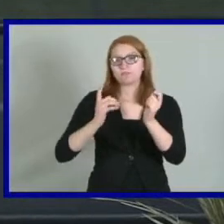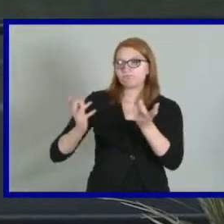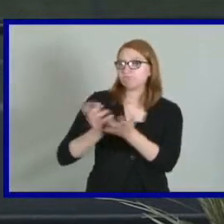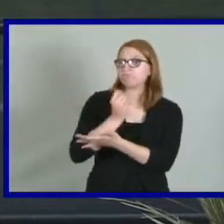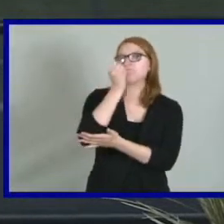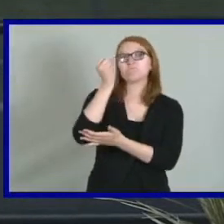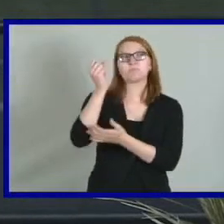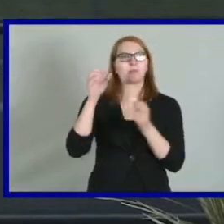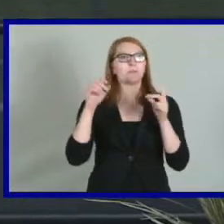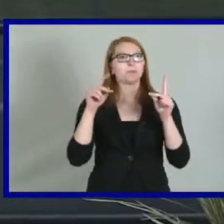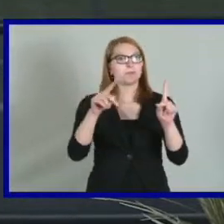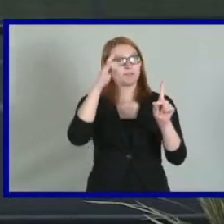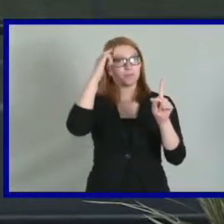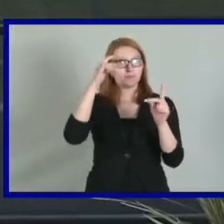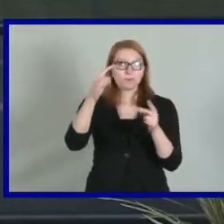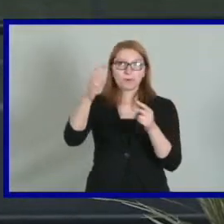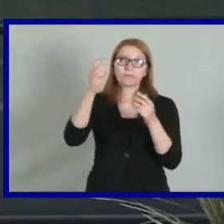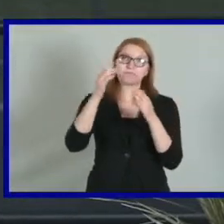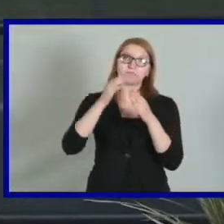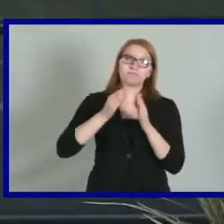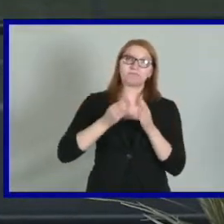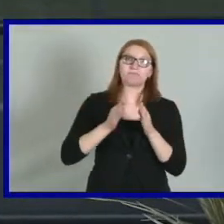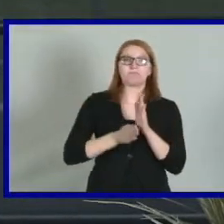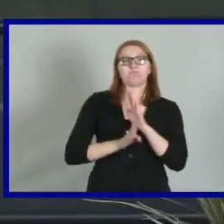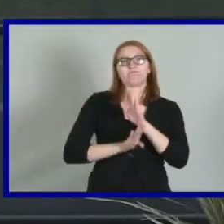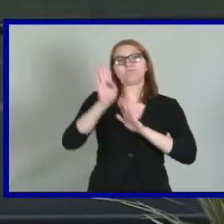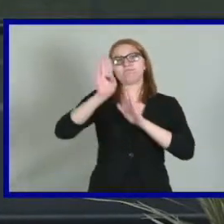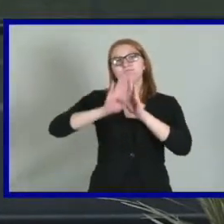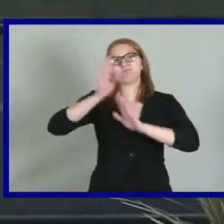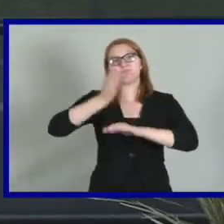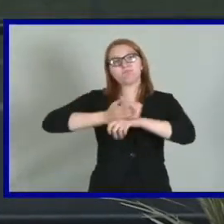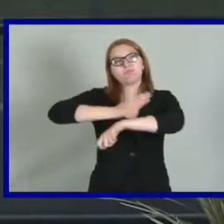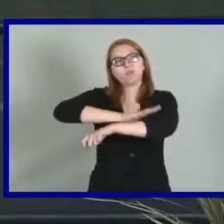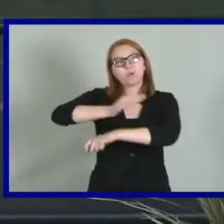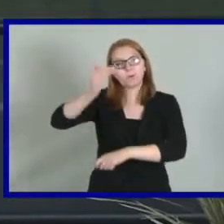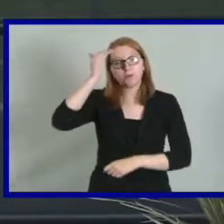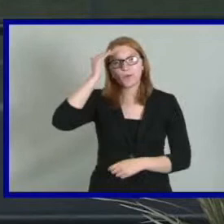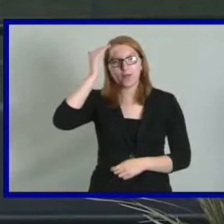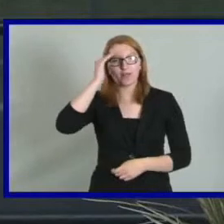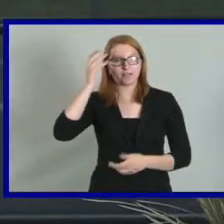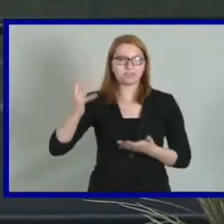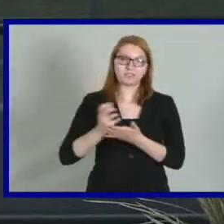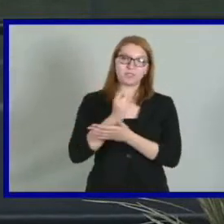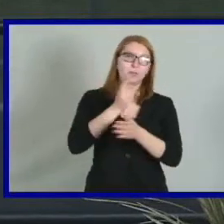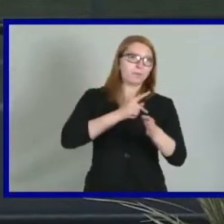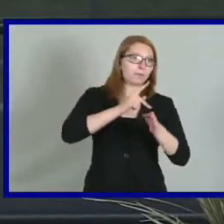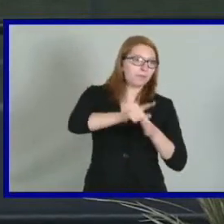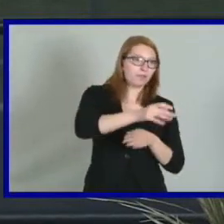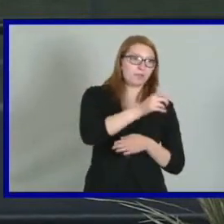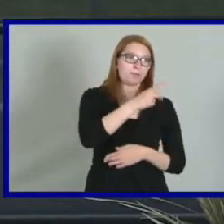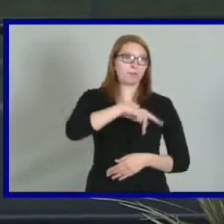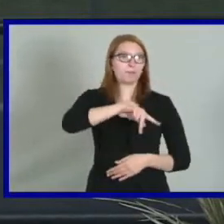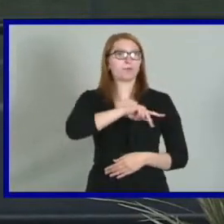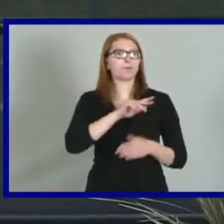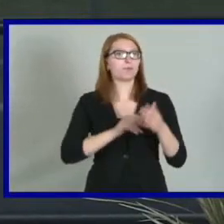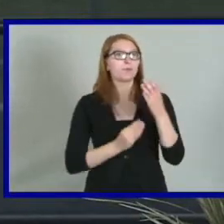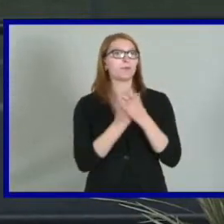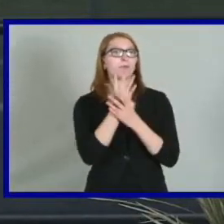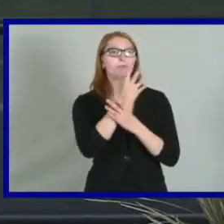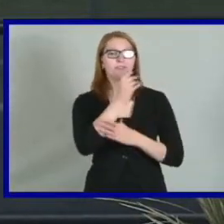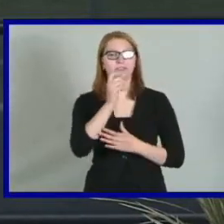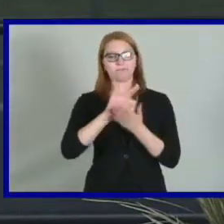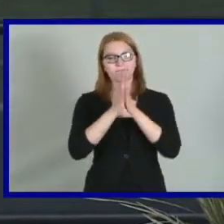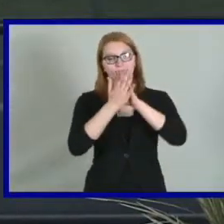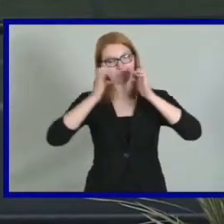your thinking, expand your worldview, attain professional and personal growth, and become educated